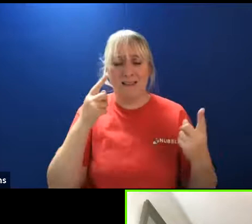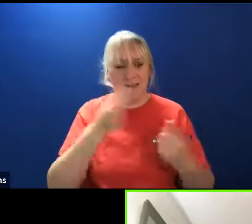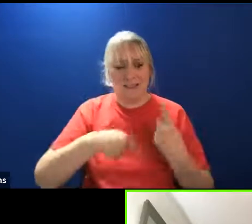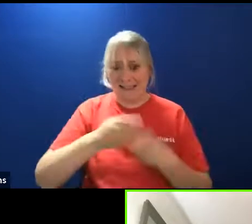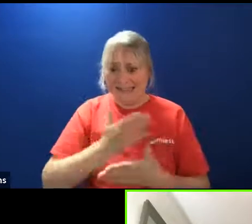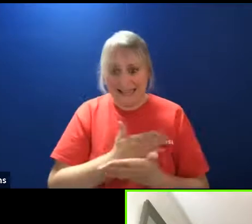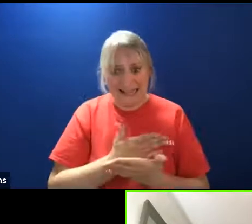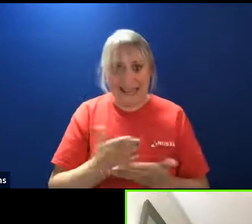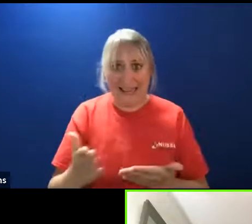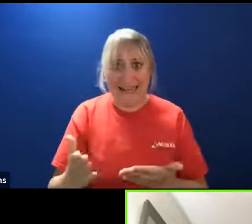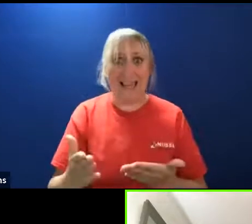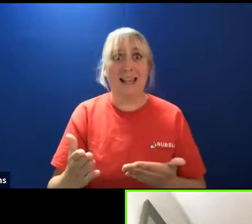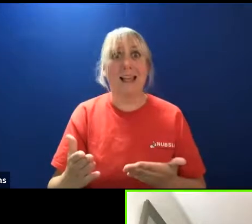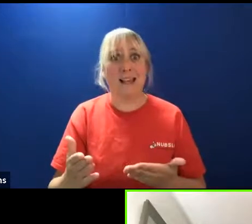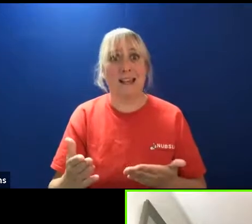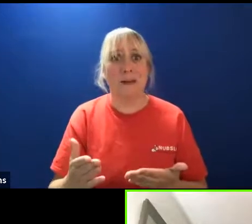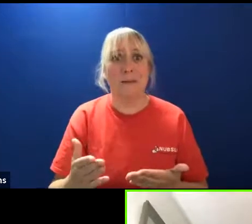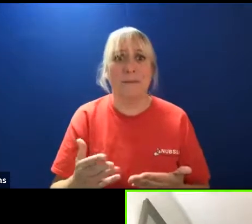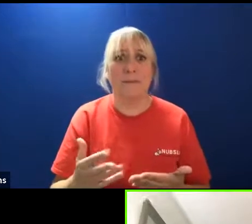the